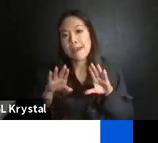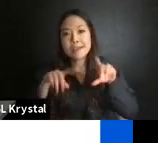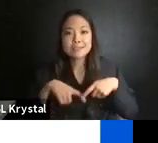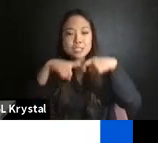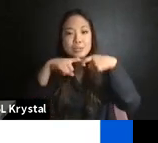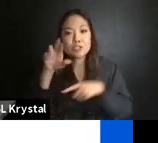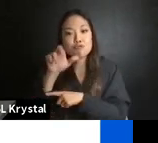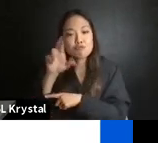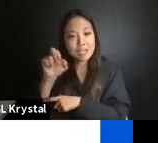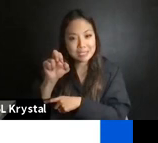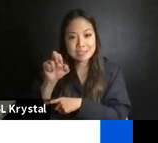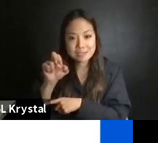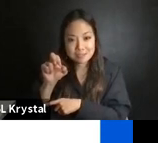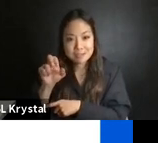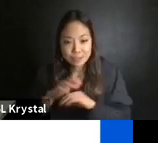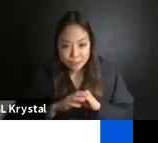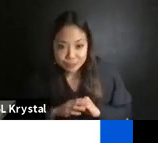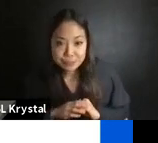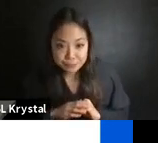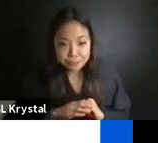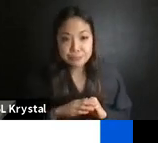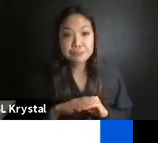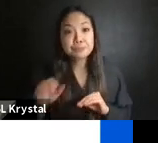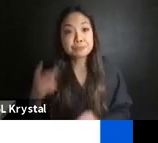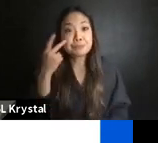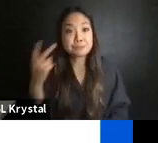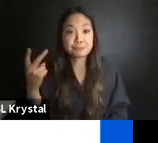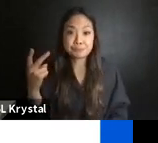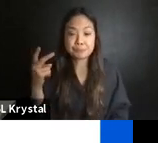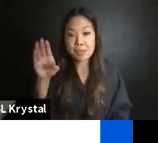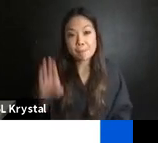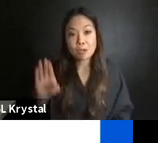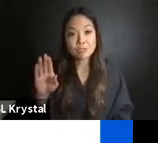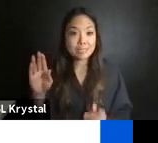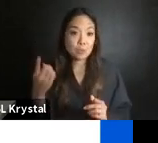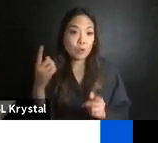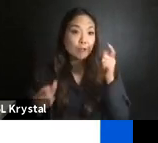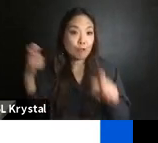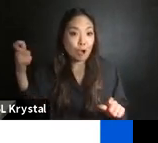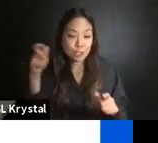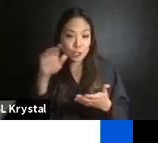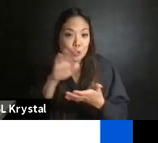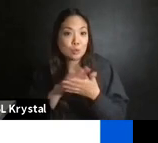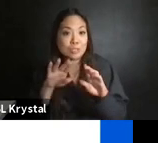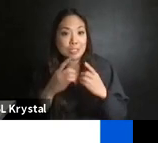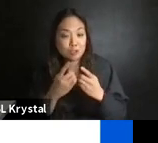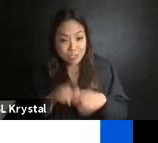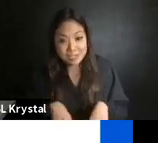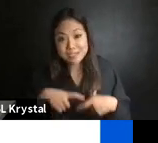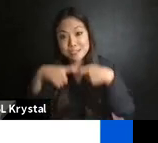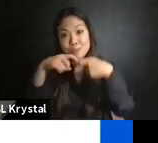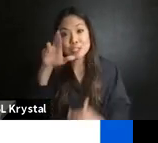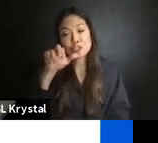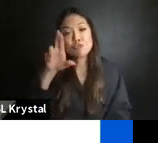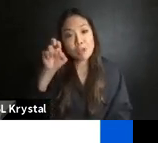suspension as you can see boston is one of the largest school districts um around but our suspension rates um are have